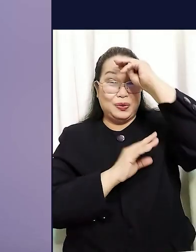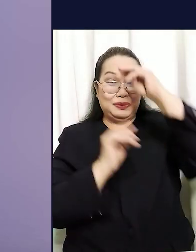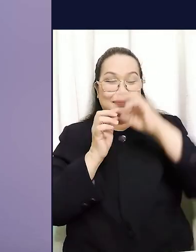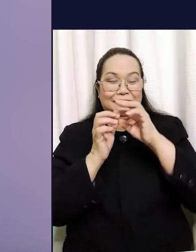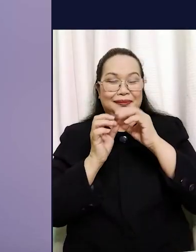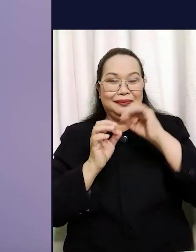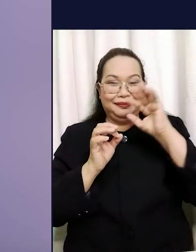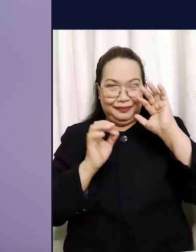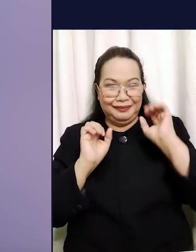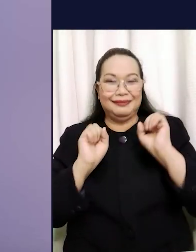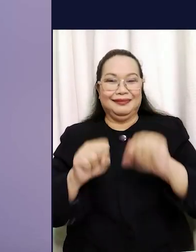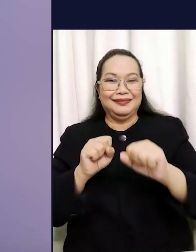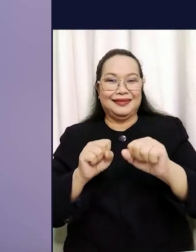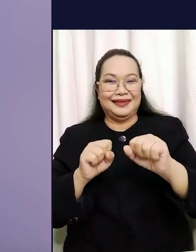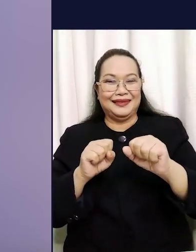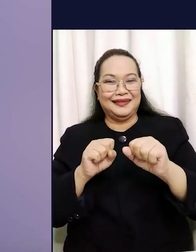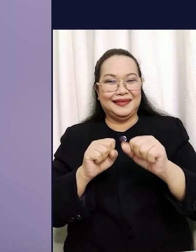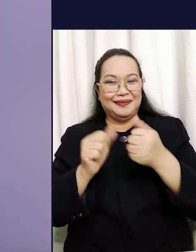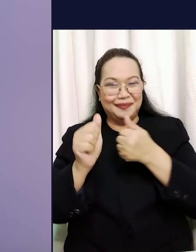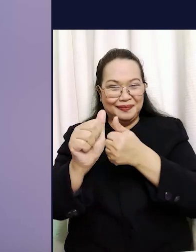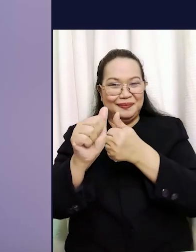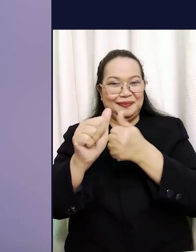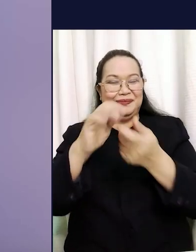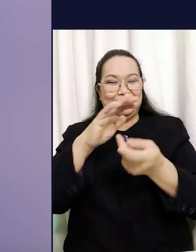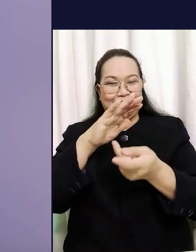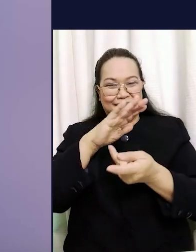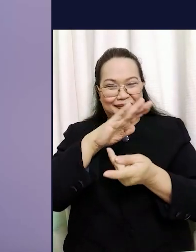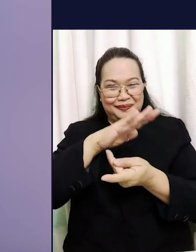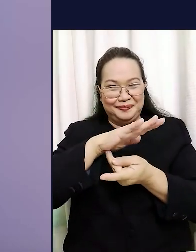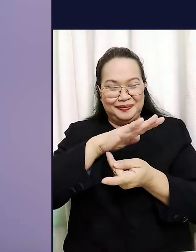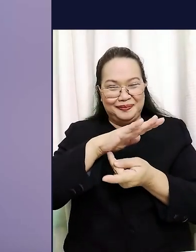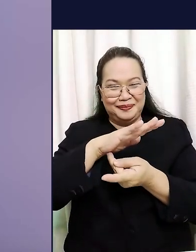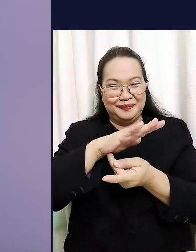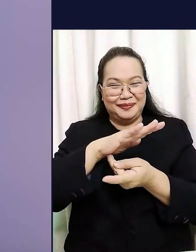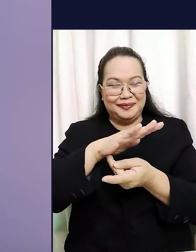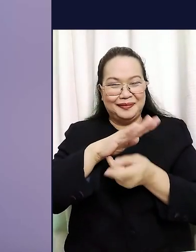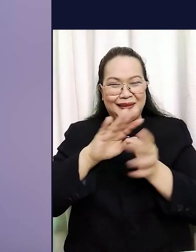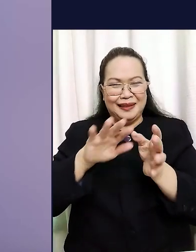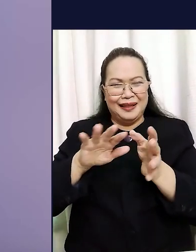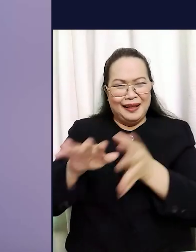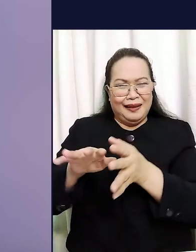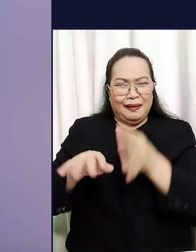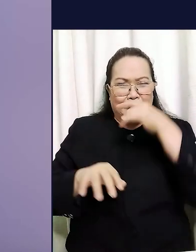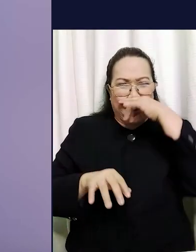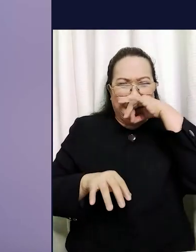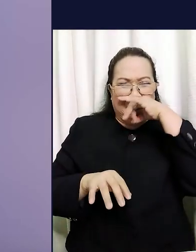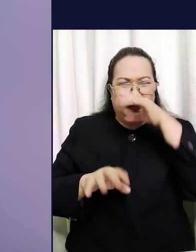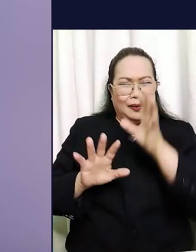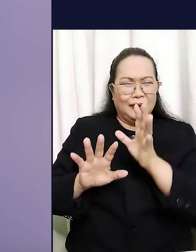No? The idea of manhood now and maturity